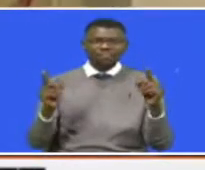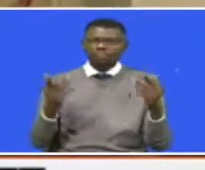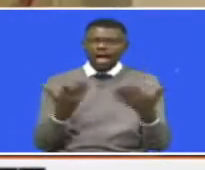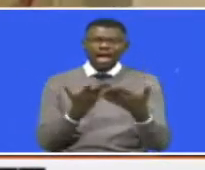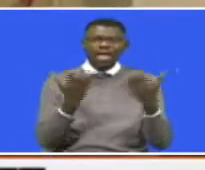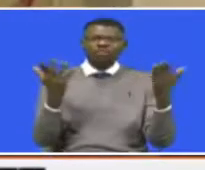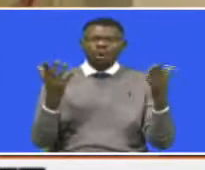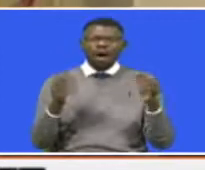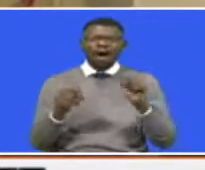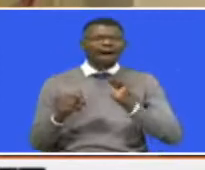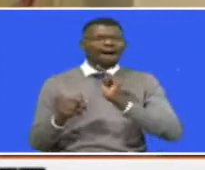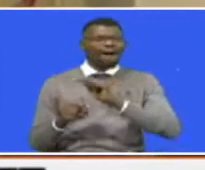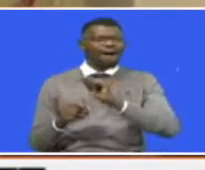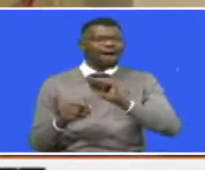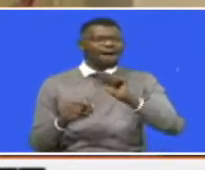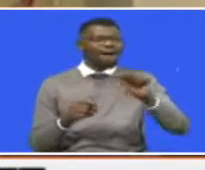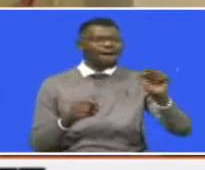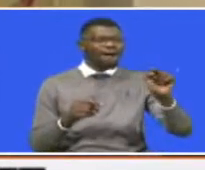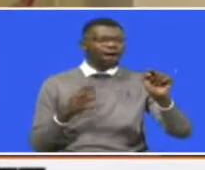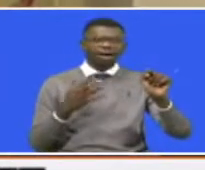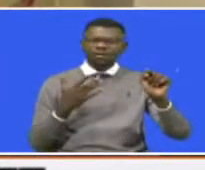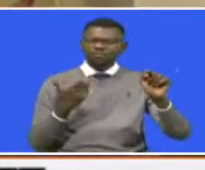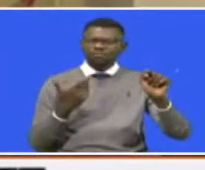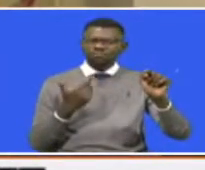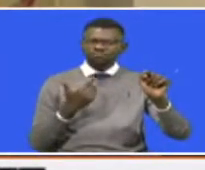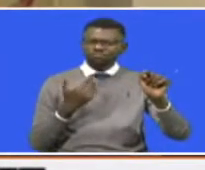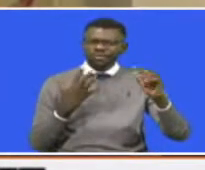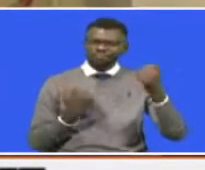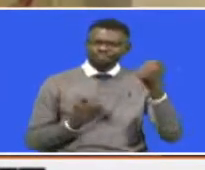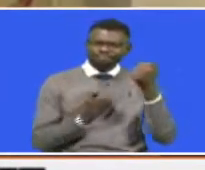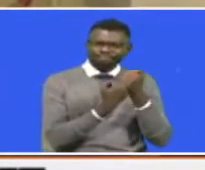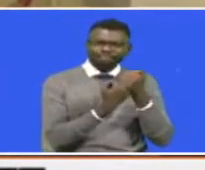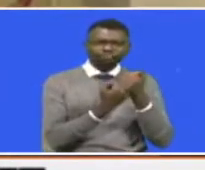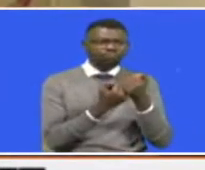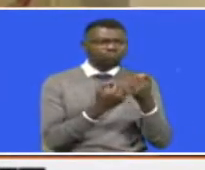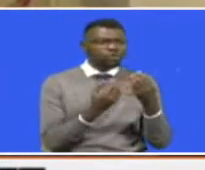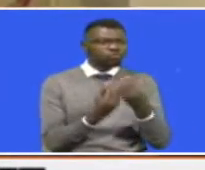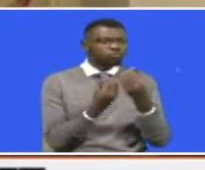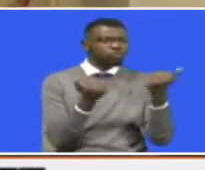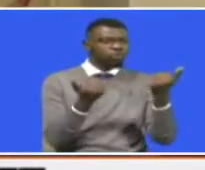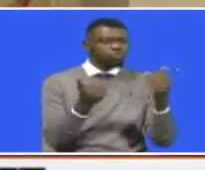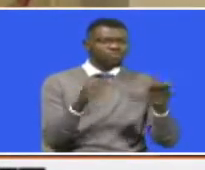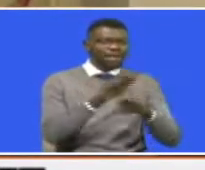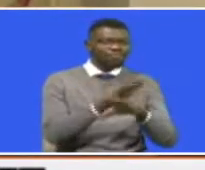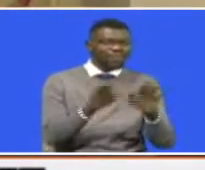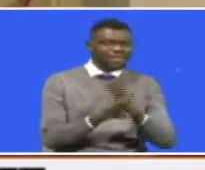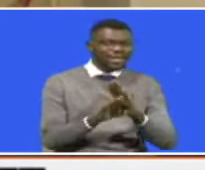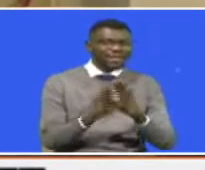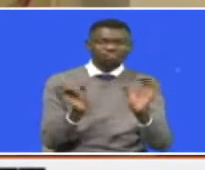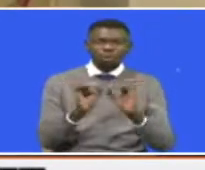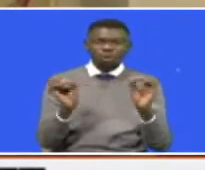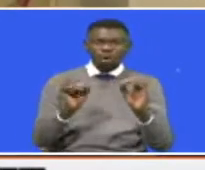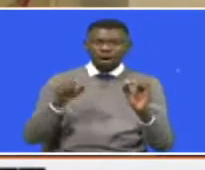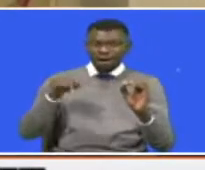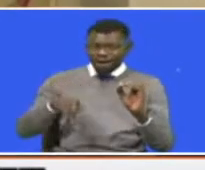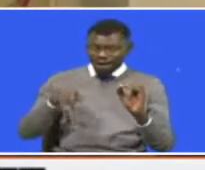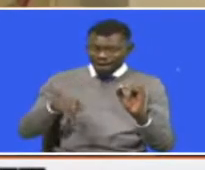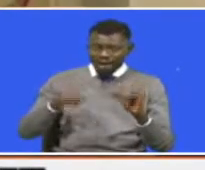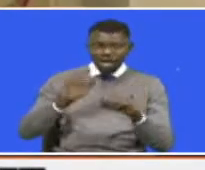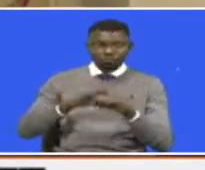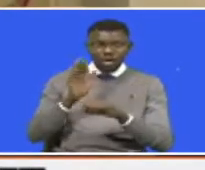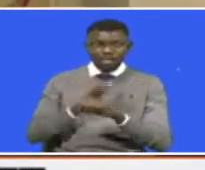tunaenda tutapeleka ile one size fits all kind of solution. Tunataka tukija kama ni hapa Trans Nzoia